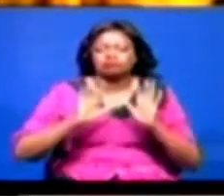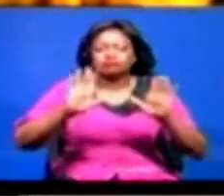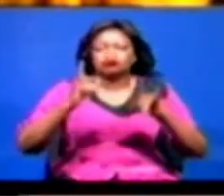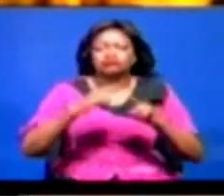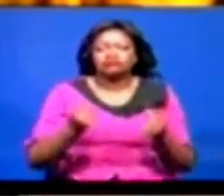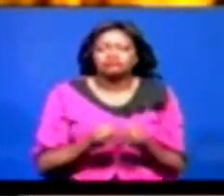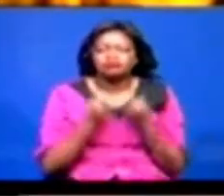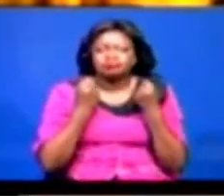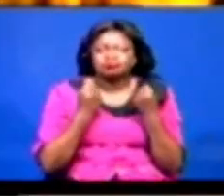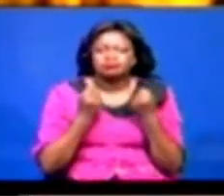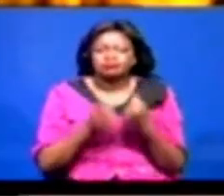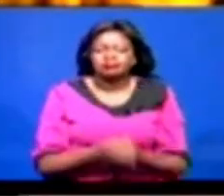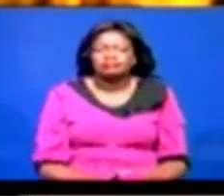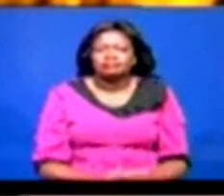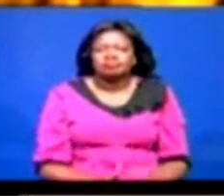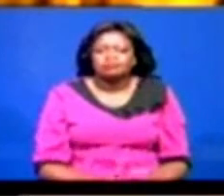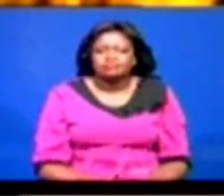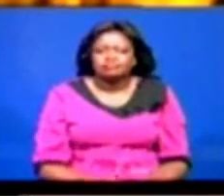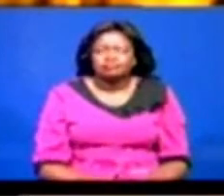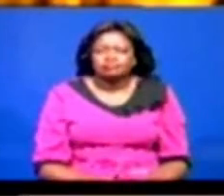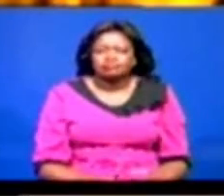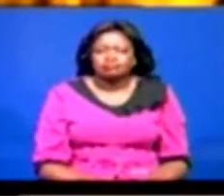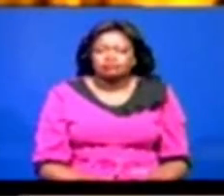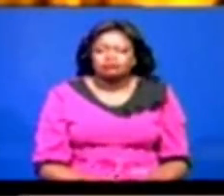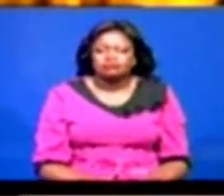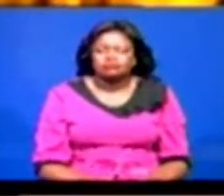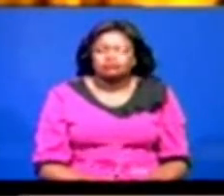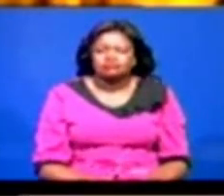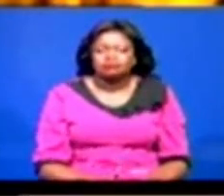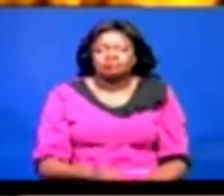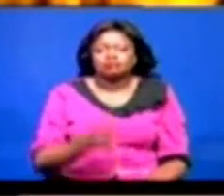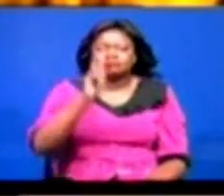lords, in the second